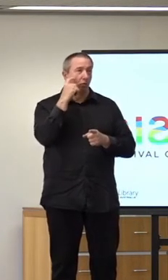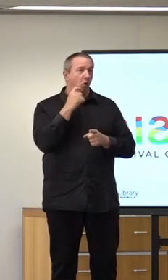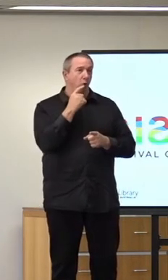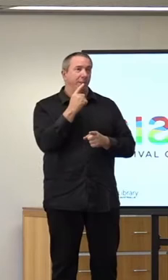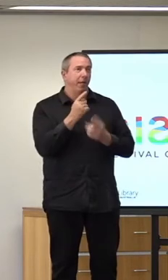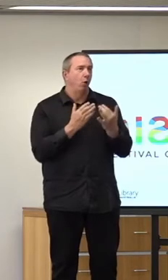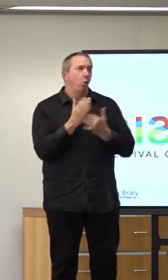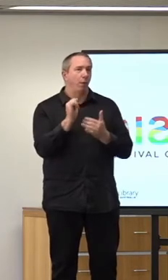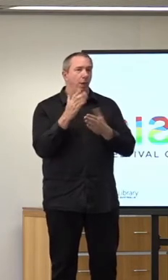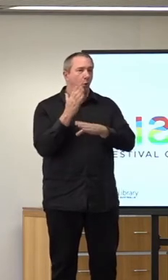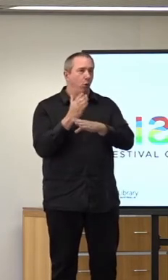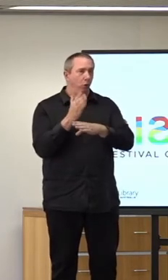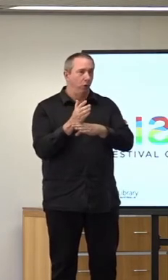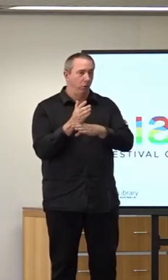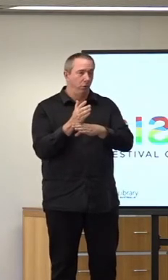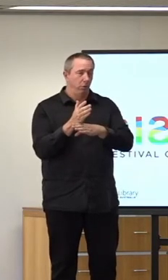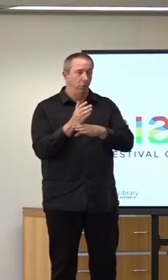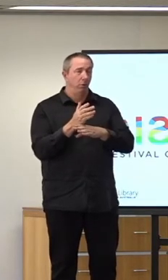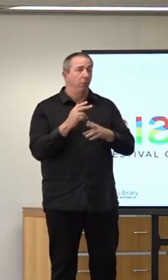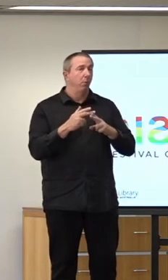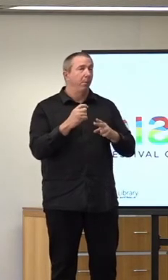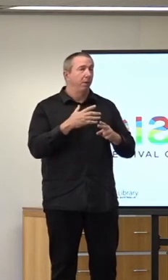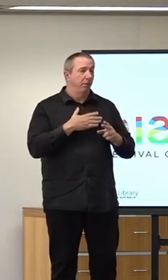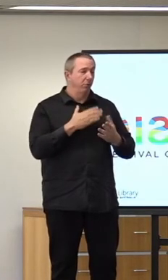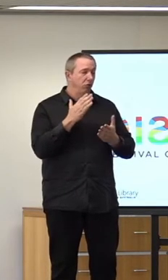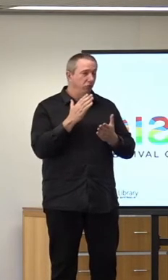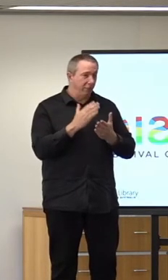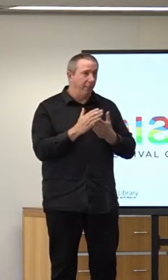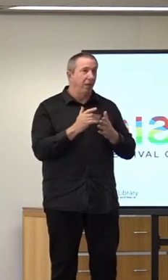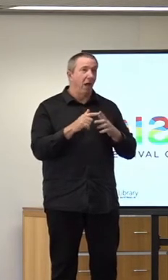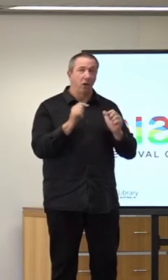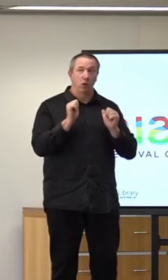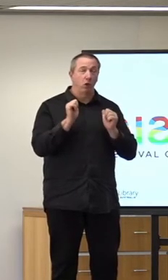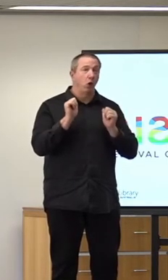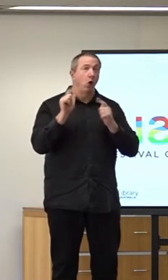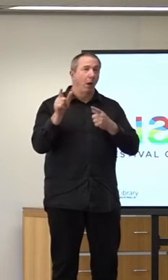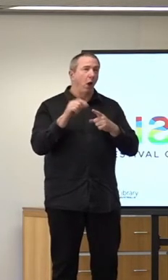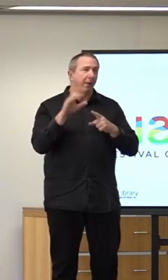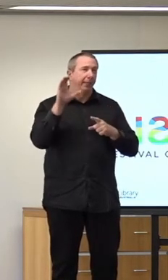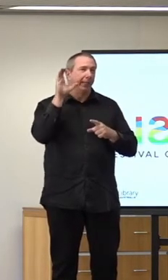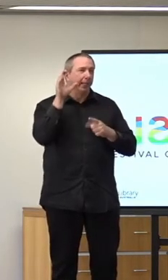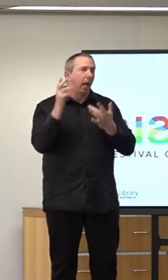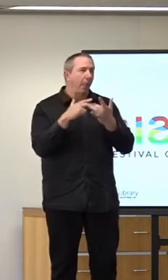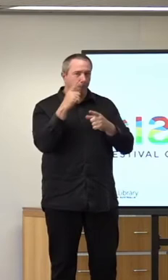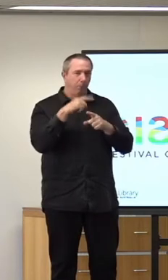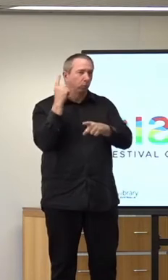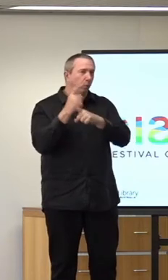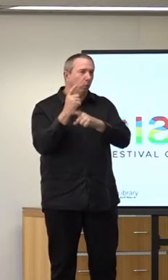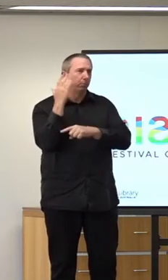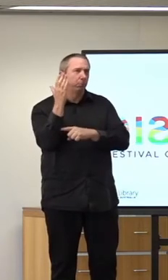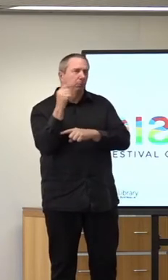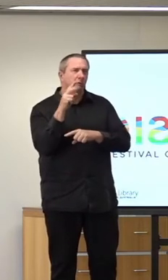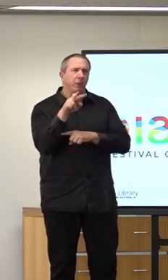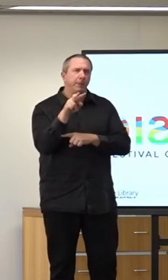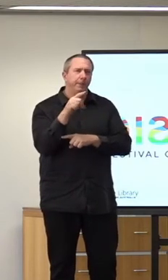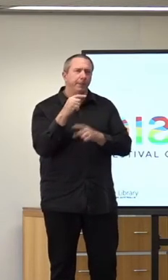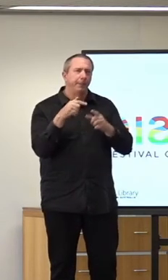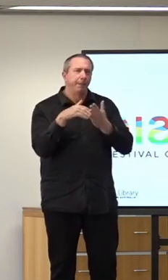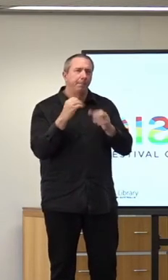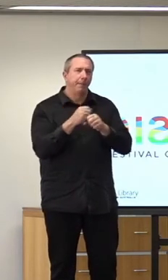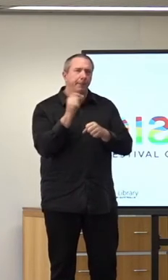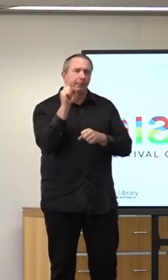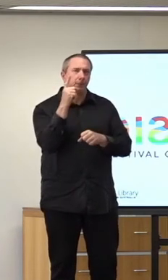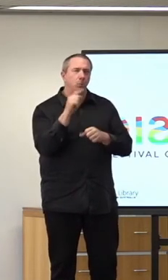And within myself, I had to physically go out and listen to artist talks to try and grasp what it is,